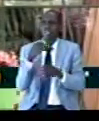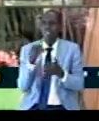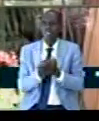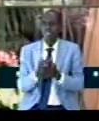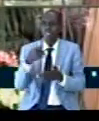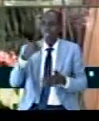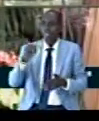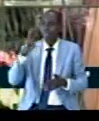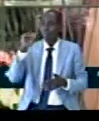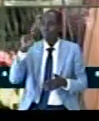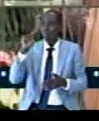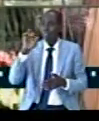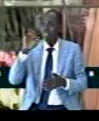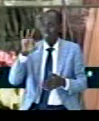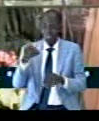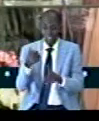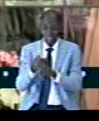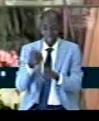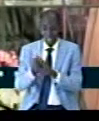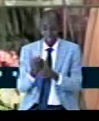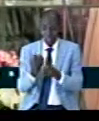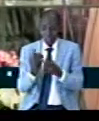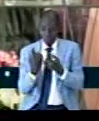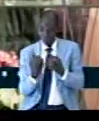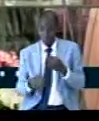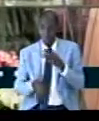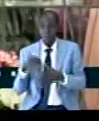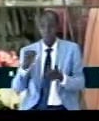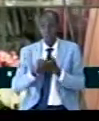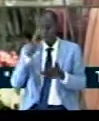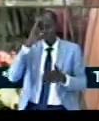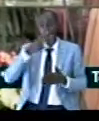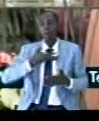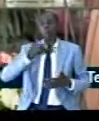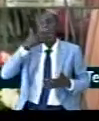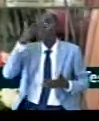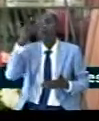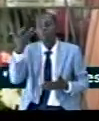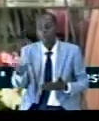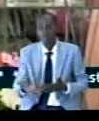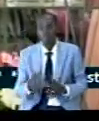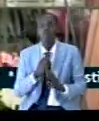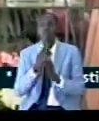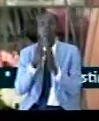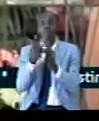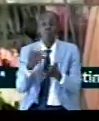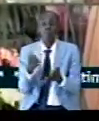came out, he stood it out, and nothing happened to him. They didn't do the operation again.